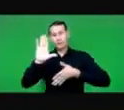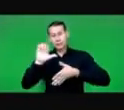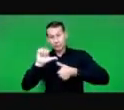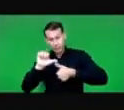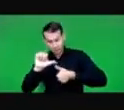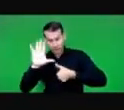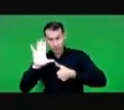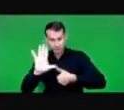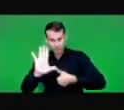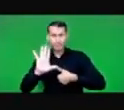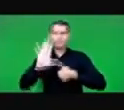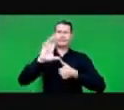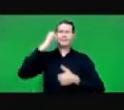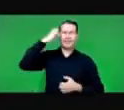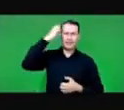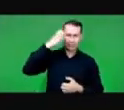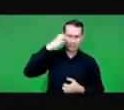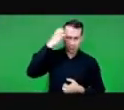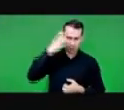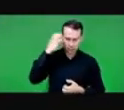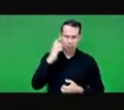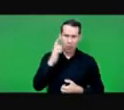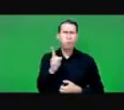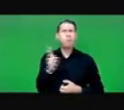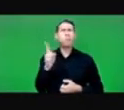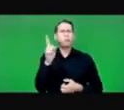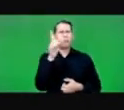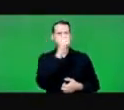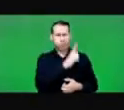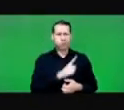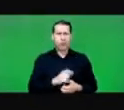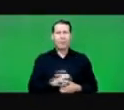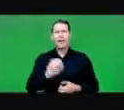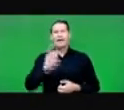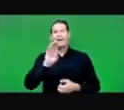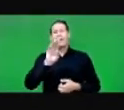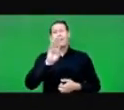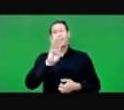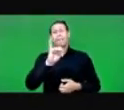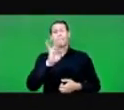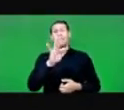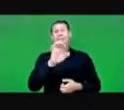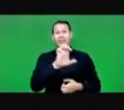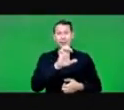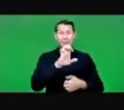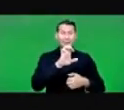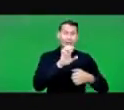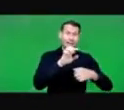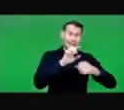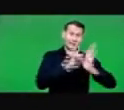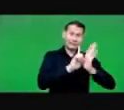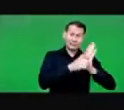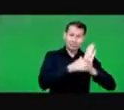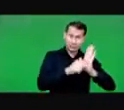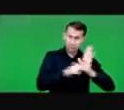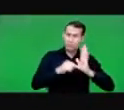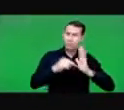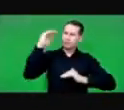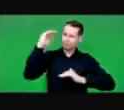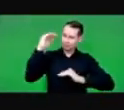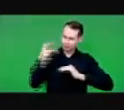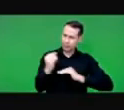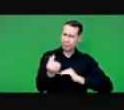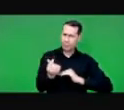and Europe. And our focus has been to lower the cost per big gigabyte per second per user. And the way of doing that